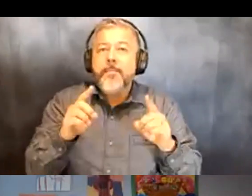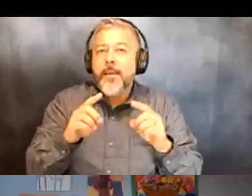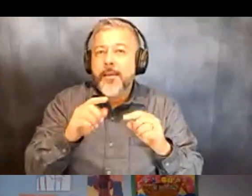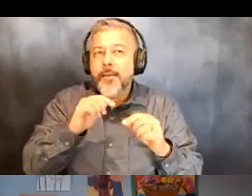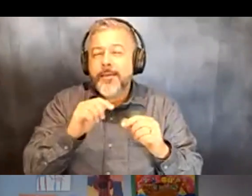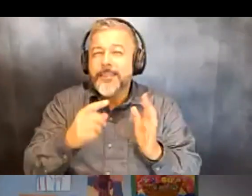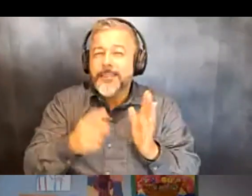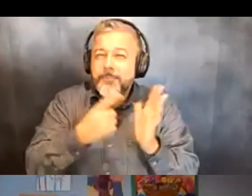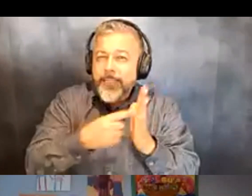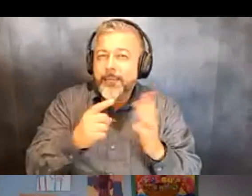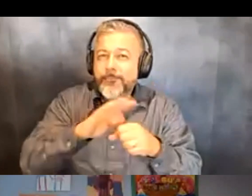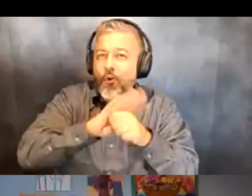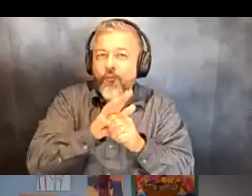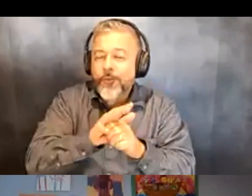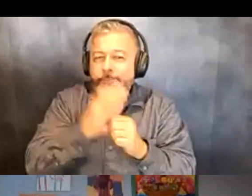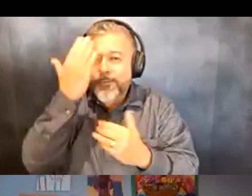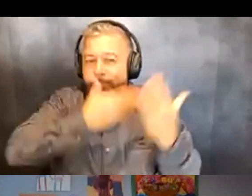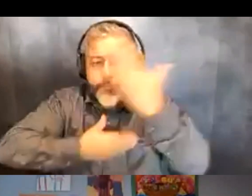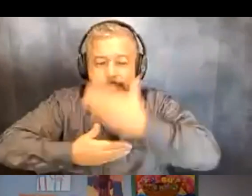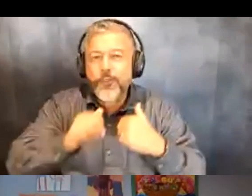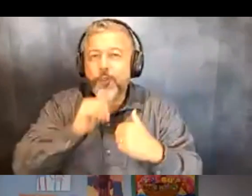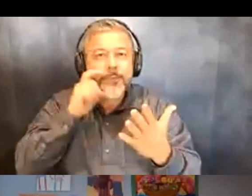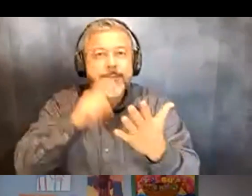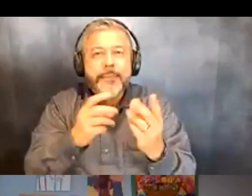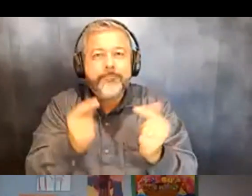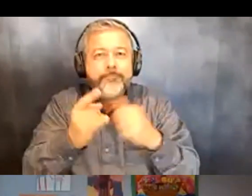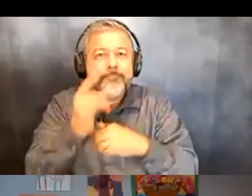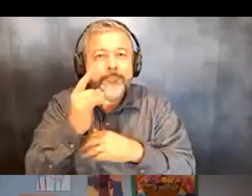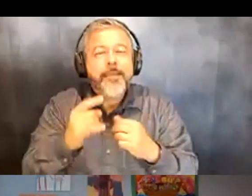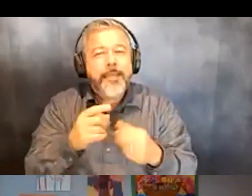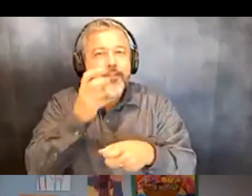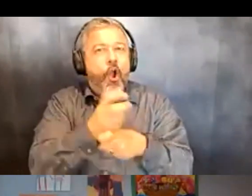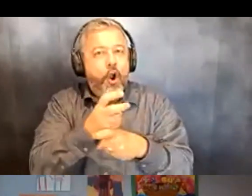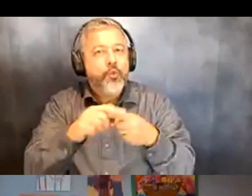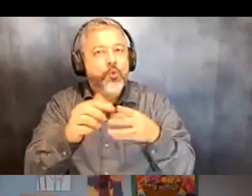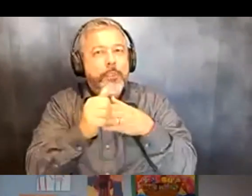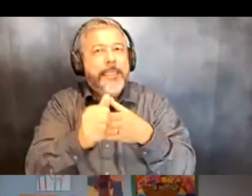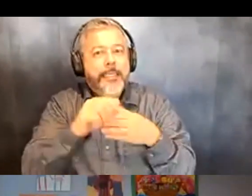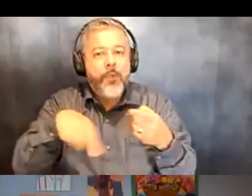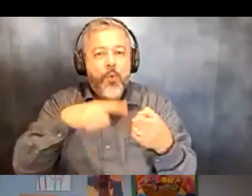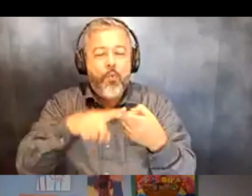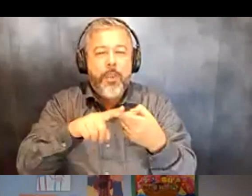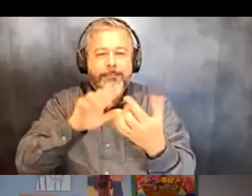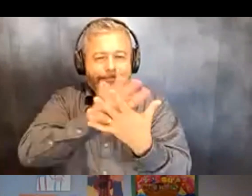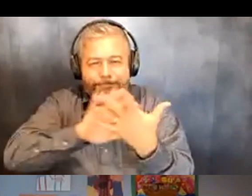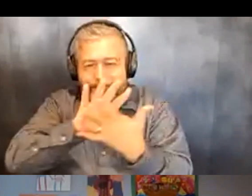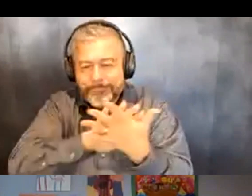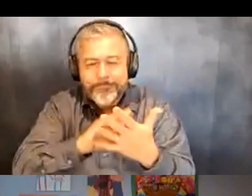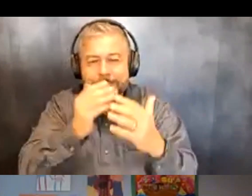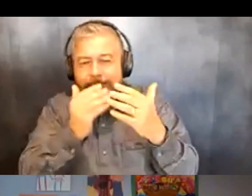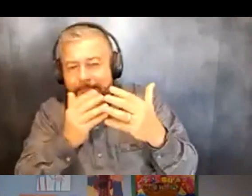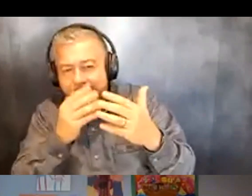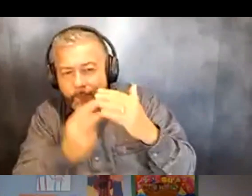so visibly, you know, it's hard to lead in that area of uncertainty. And I will tell you, as we move into